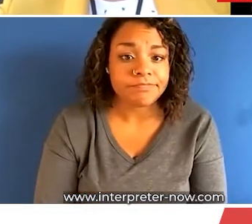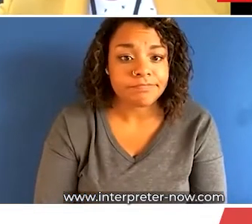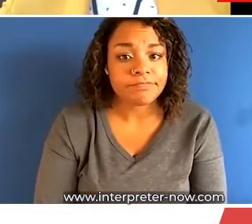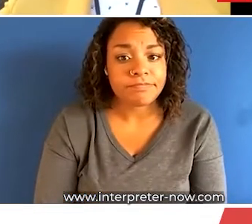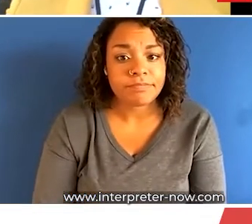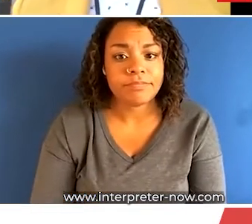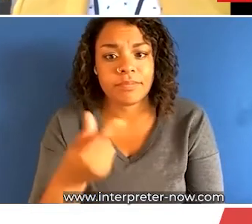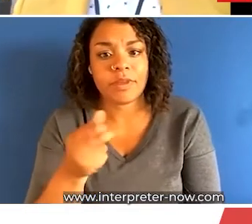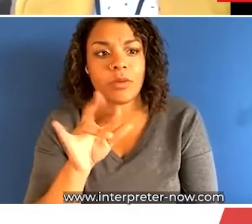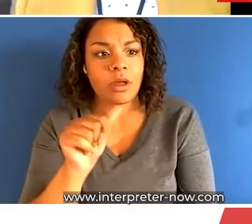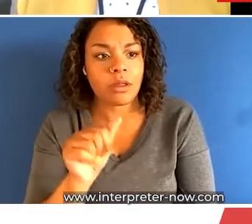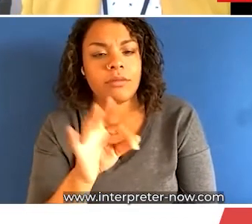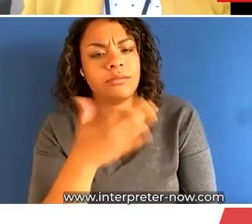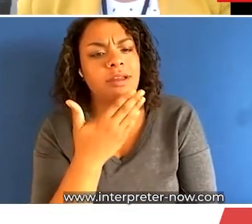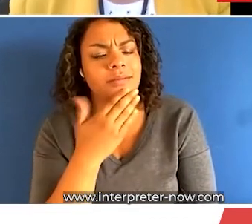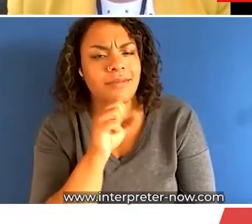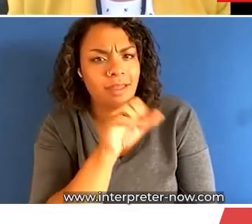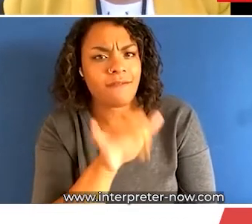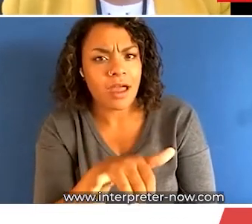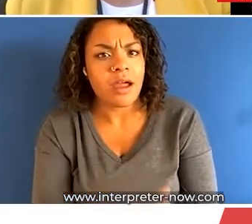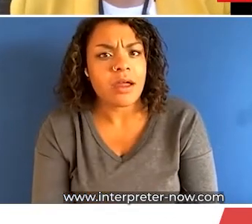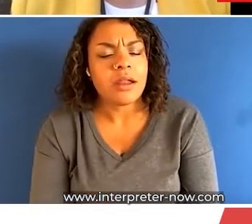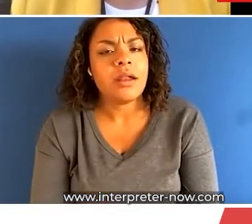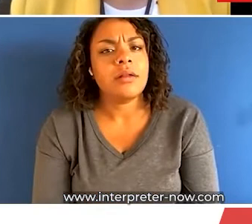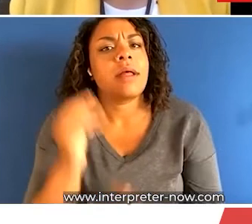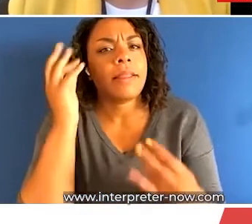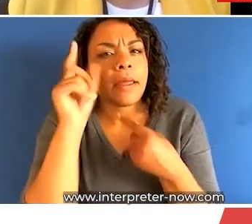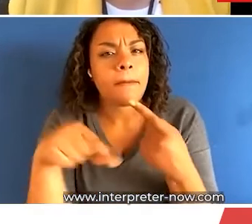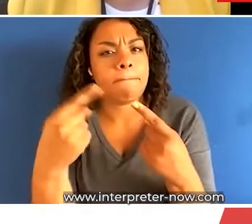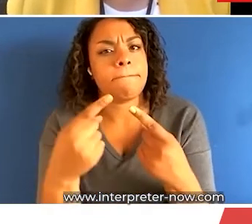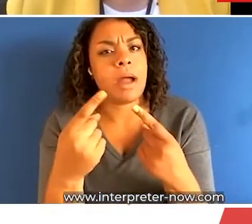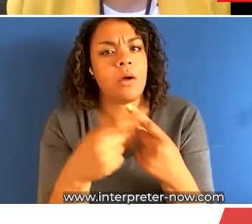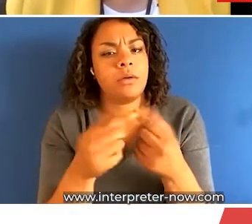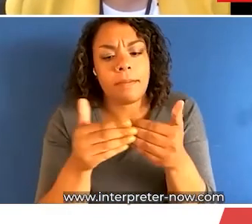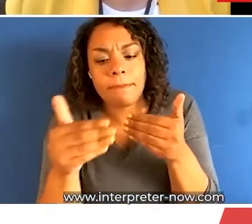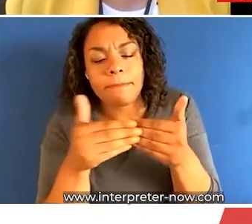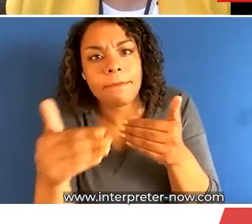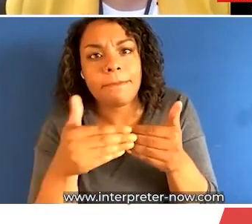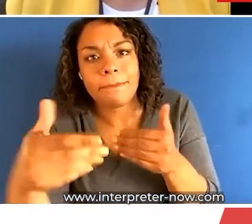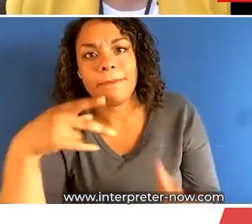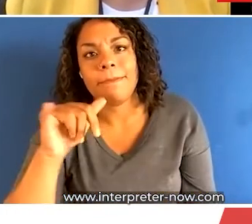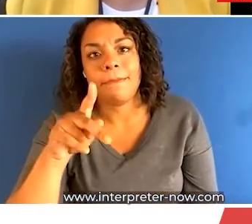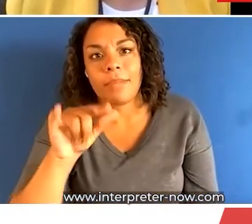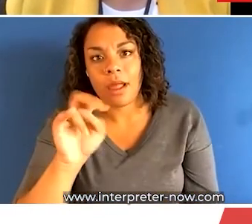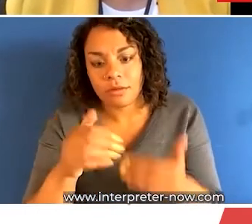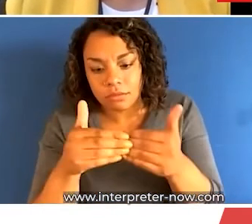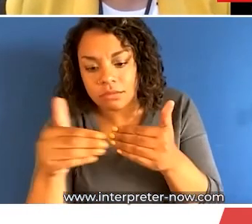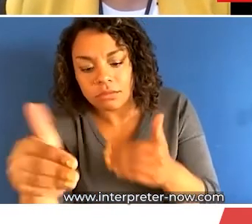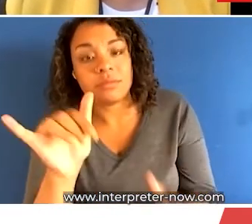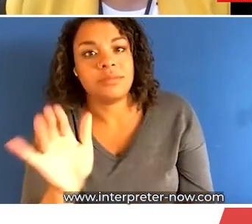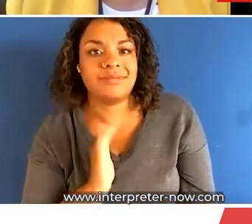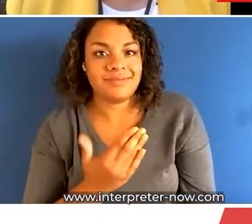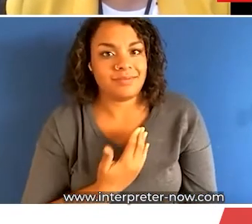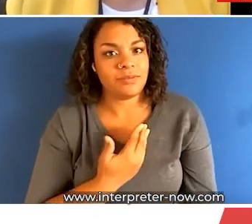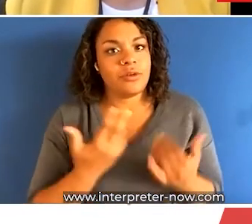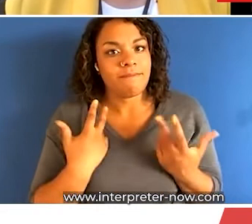I love that, Maica. Really thinking about pipeline is something that we're truly very invested in, and